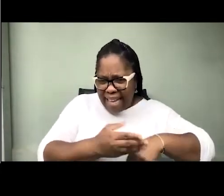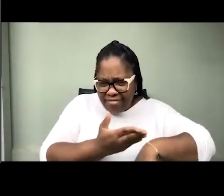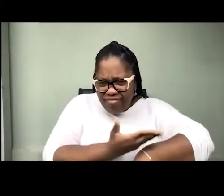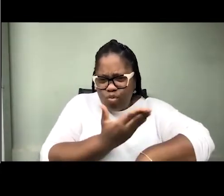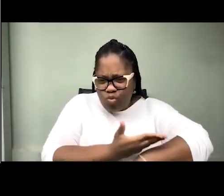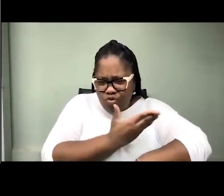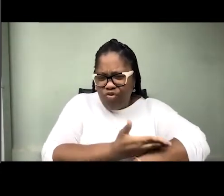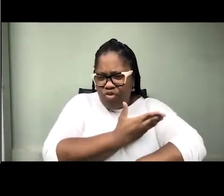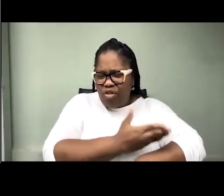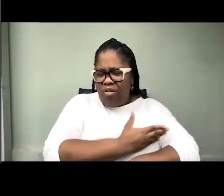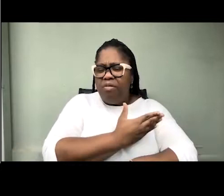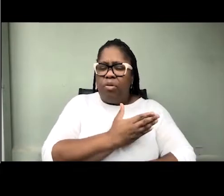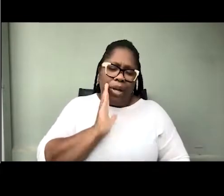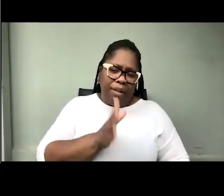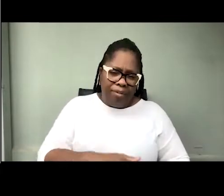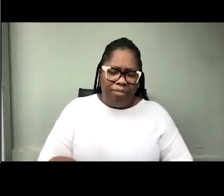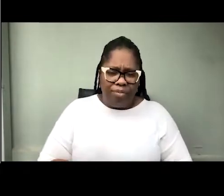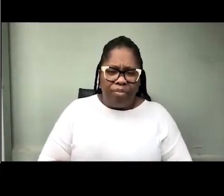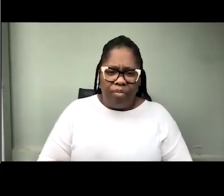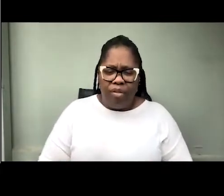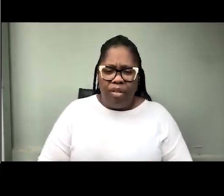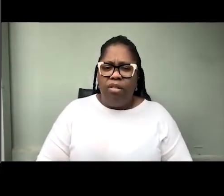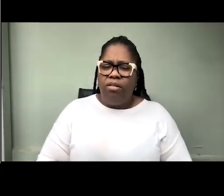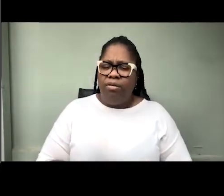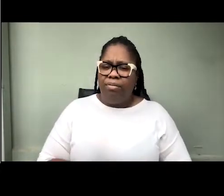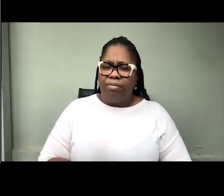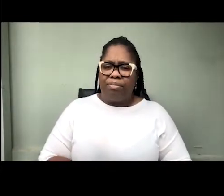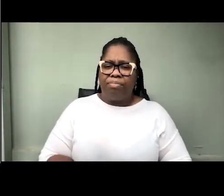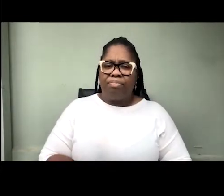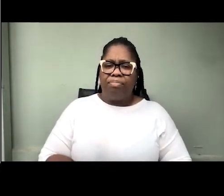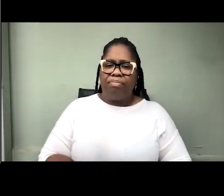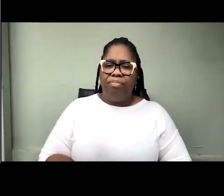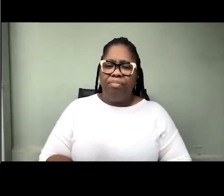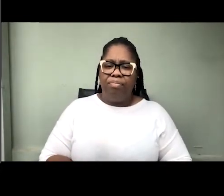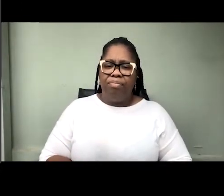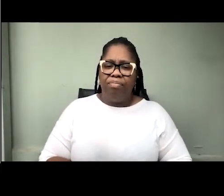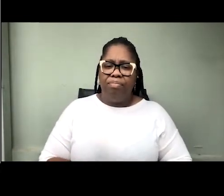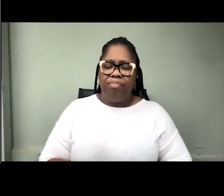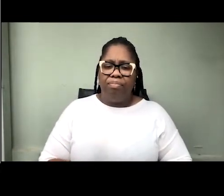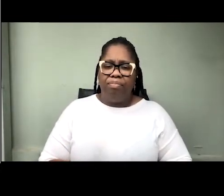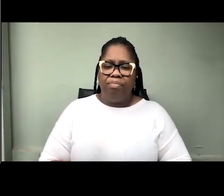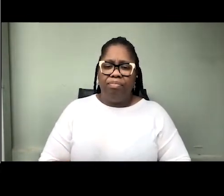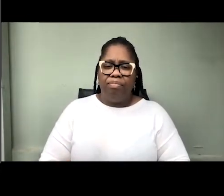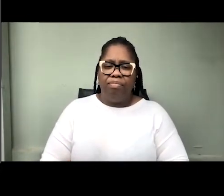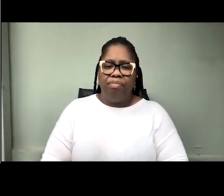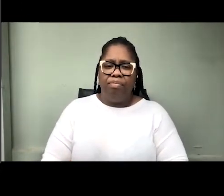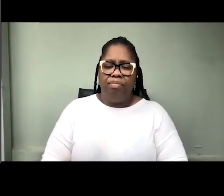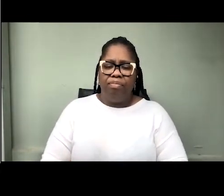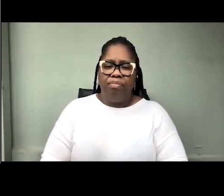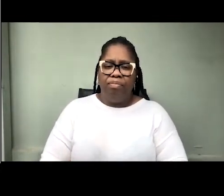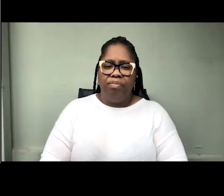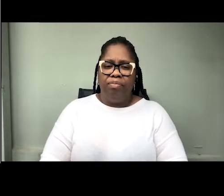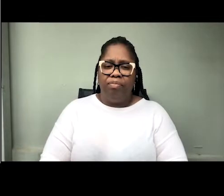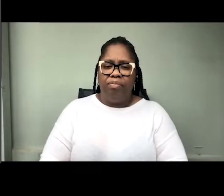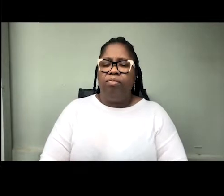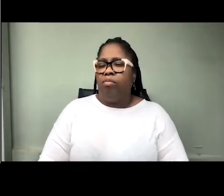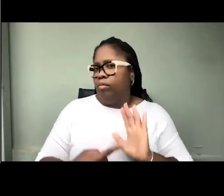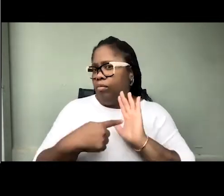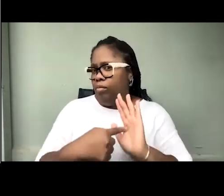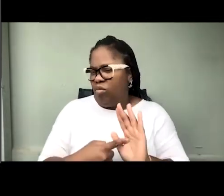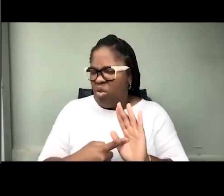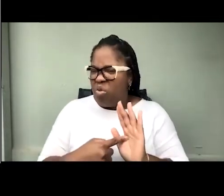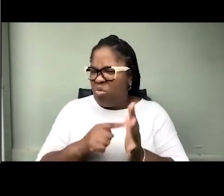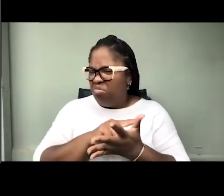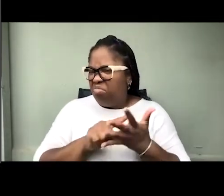indicators and of course, updating and refreshing the existing indicators to have the latest data available. I'll just show you a